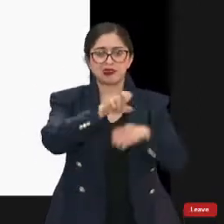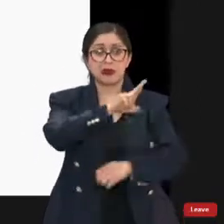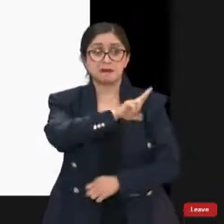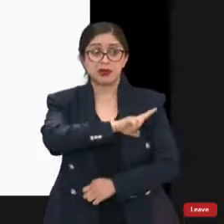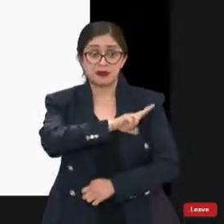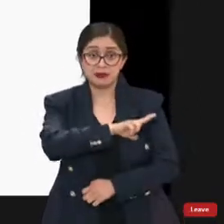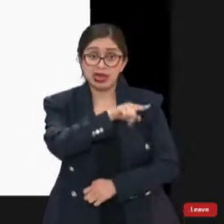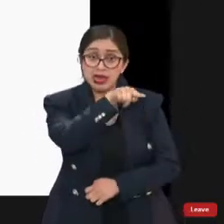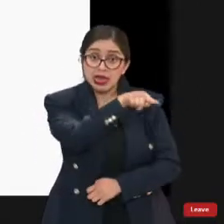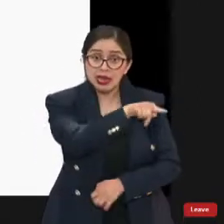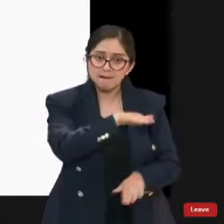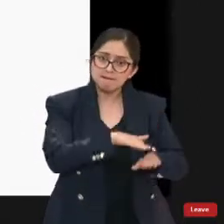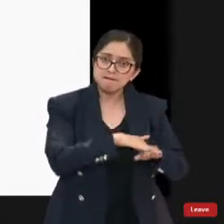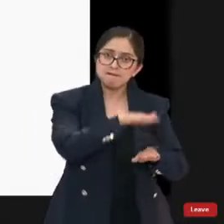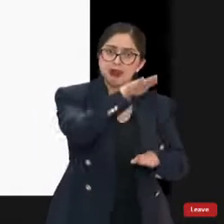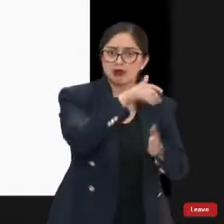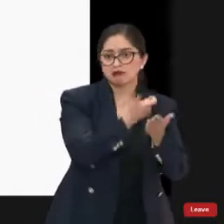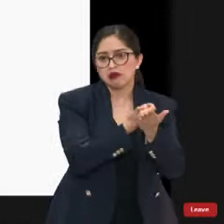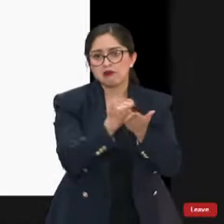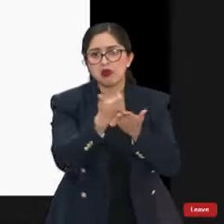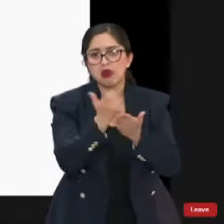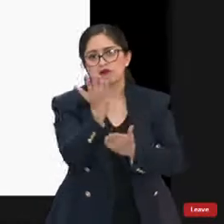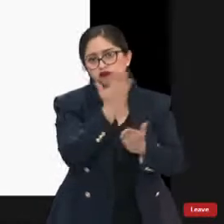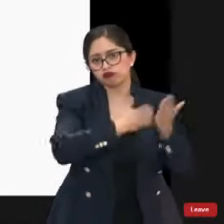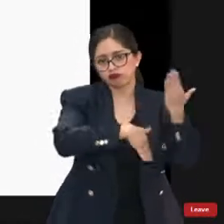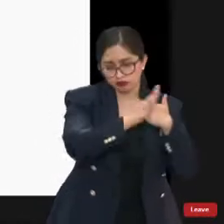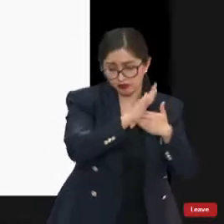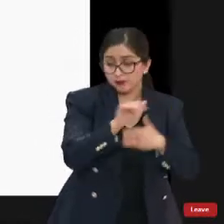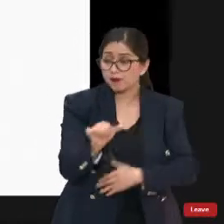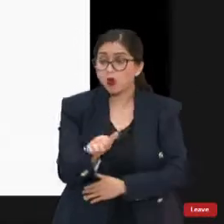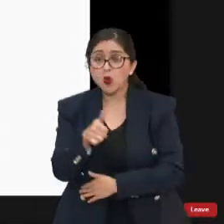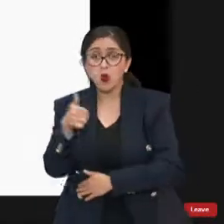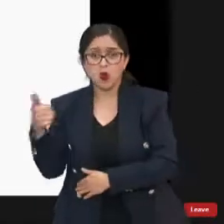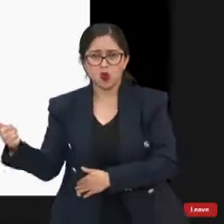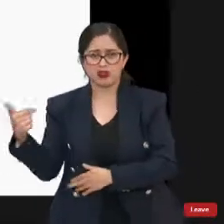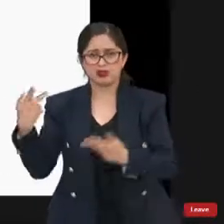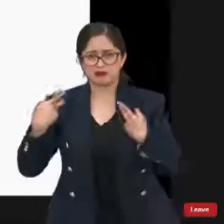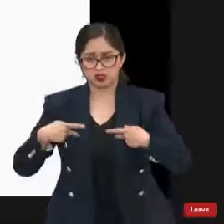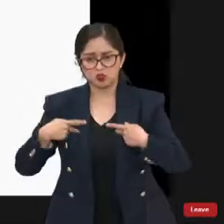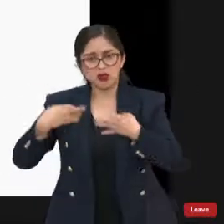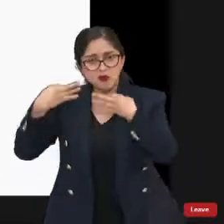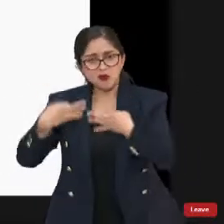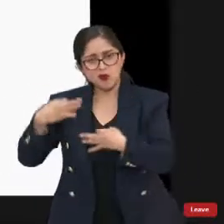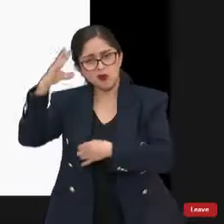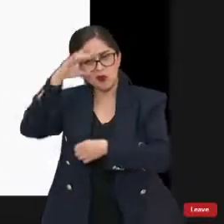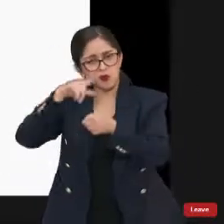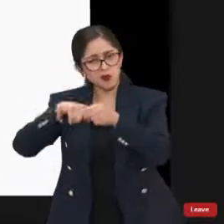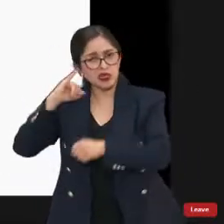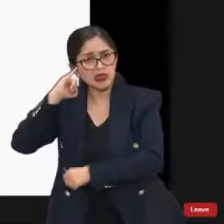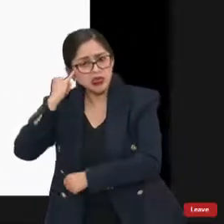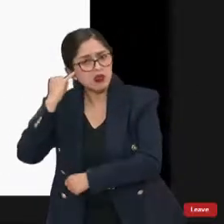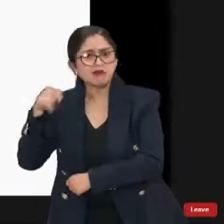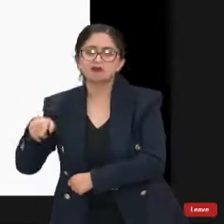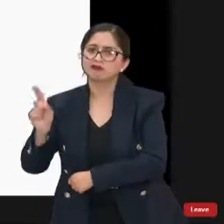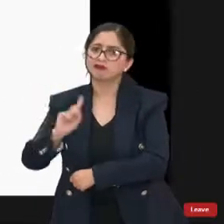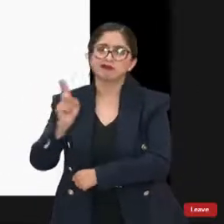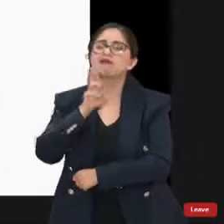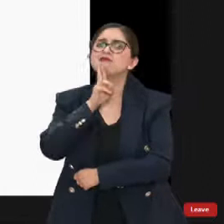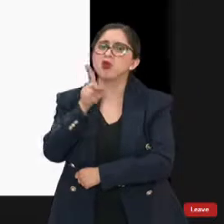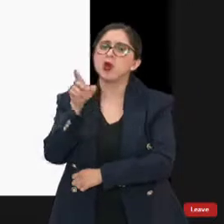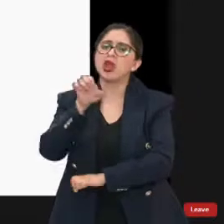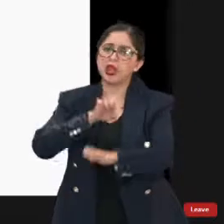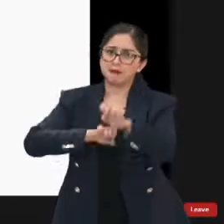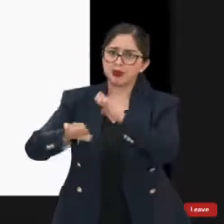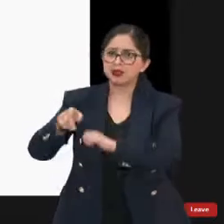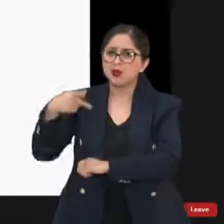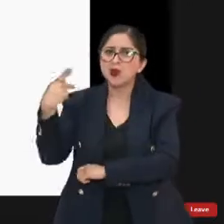industry or the company because they can also contribute more for the growth, whereas the indigenous believe more